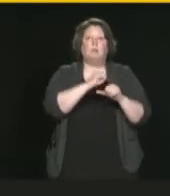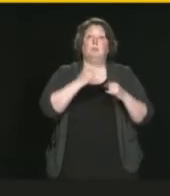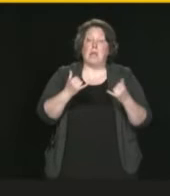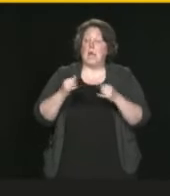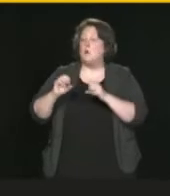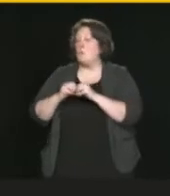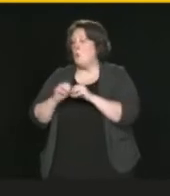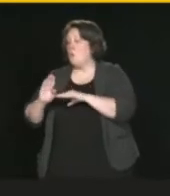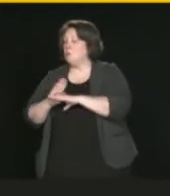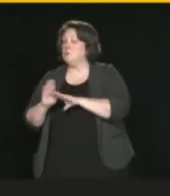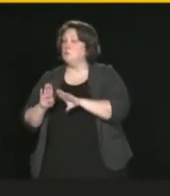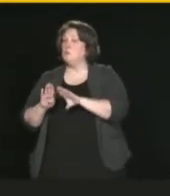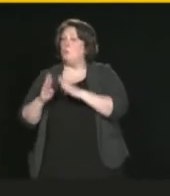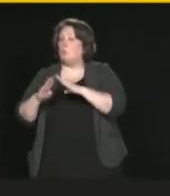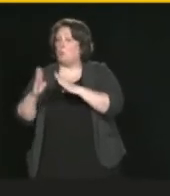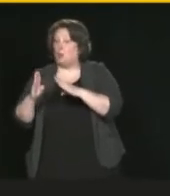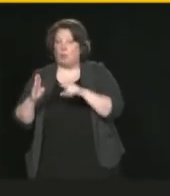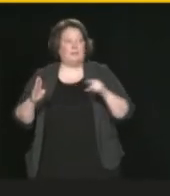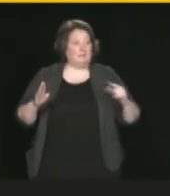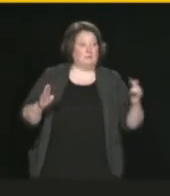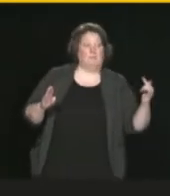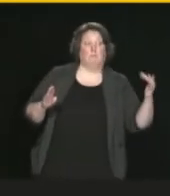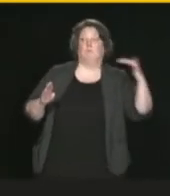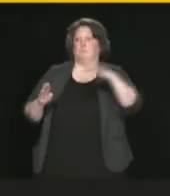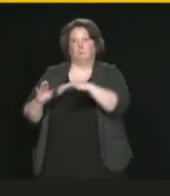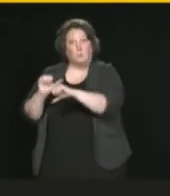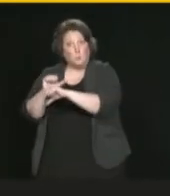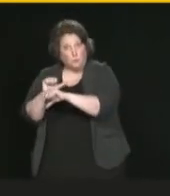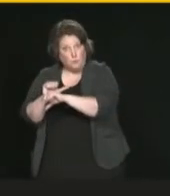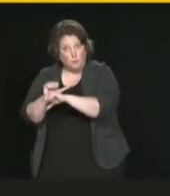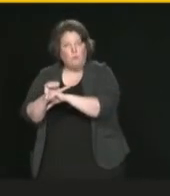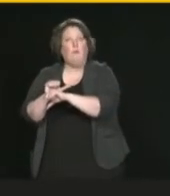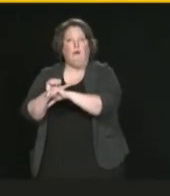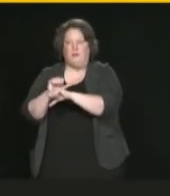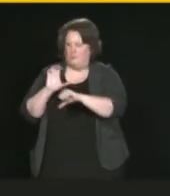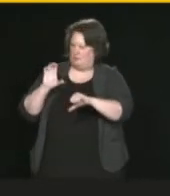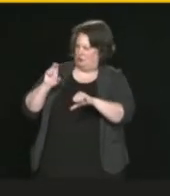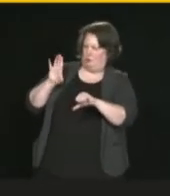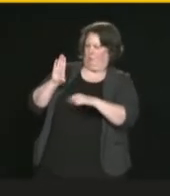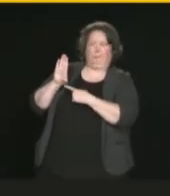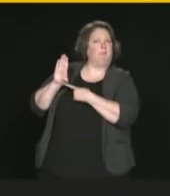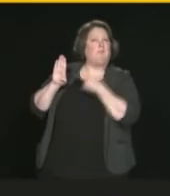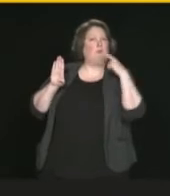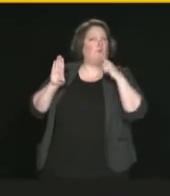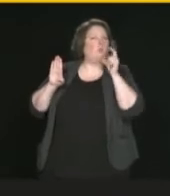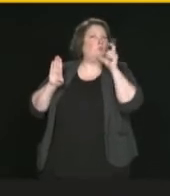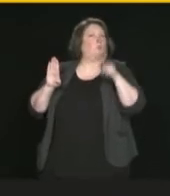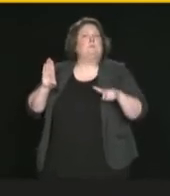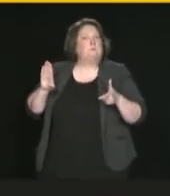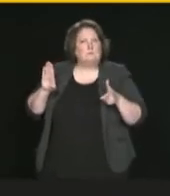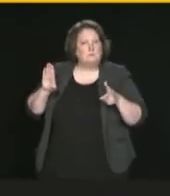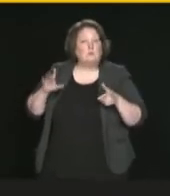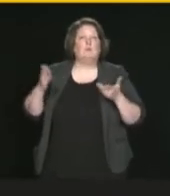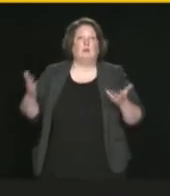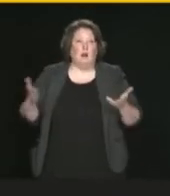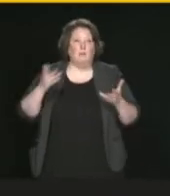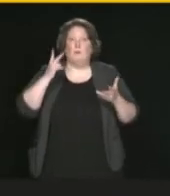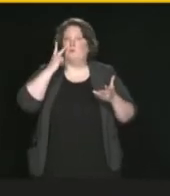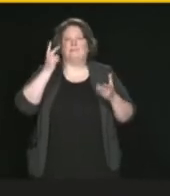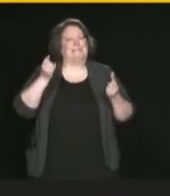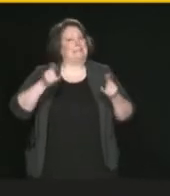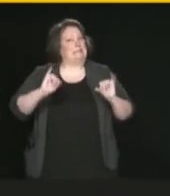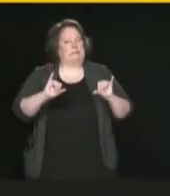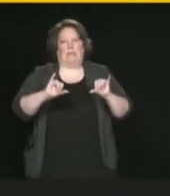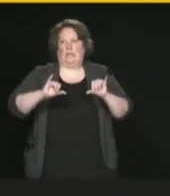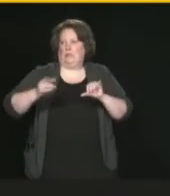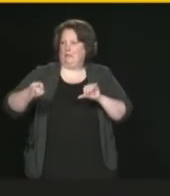back to work, we would need it less and less. But with the kind of job losses we've been seeing, 3